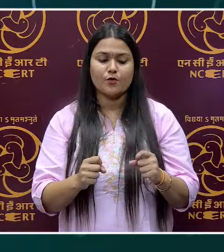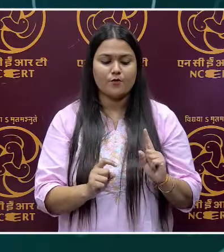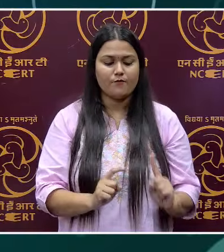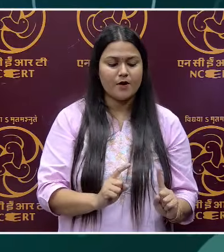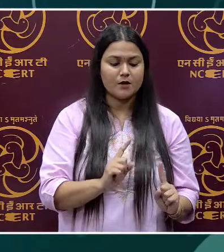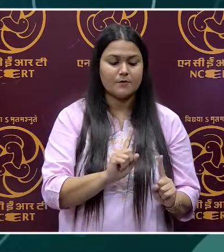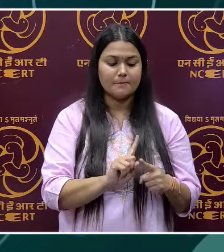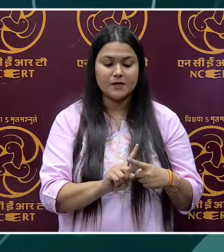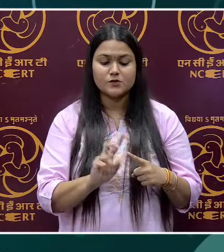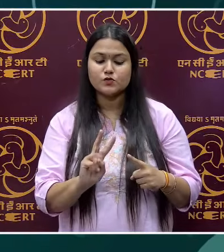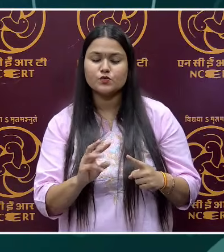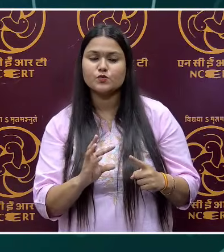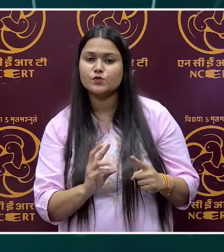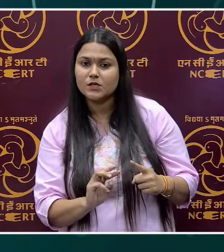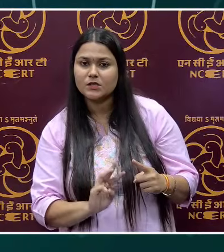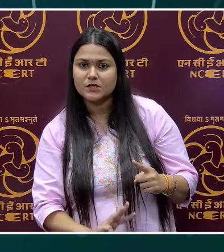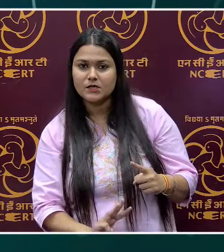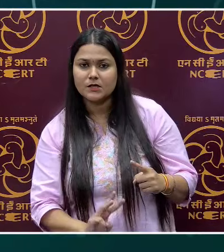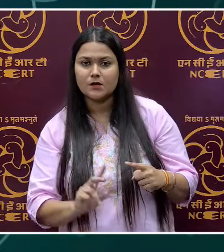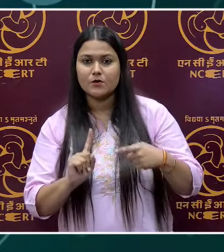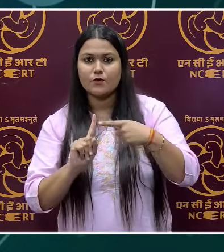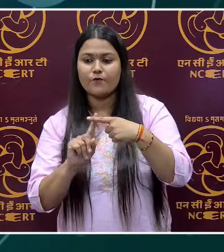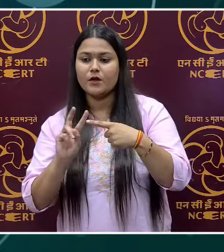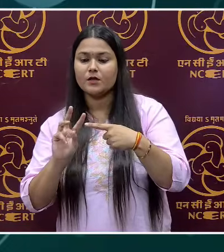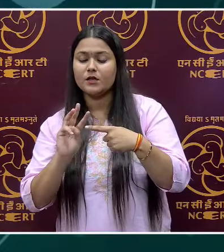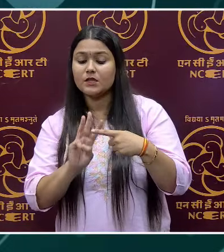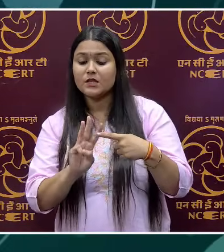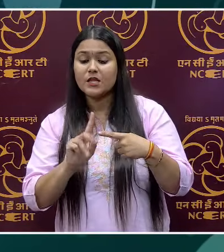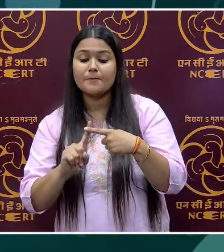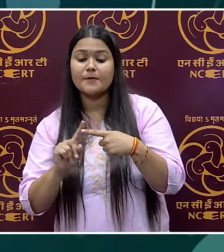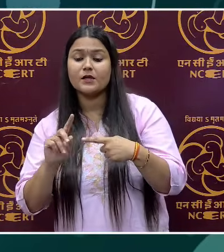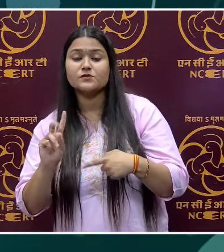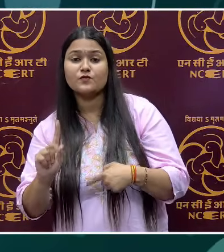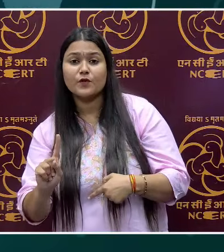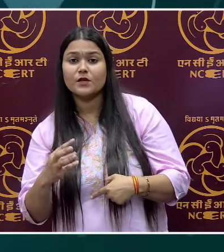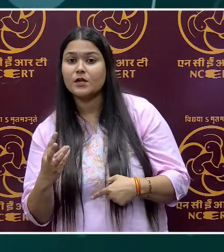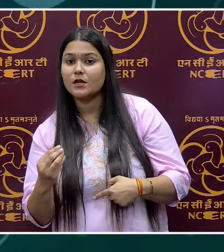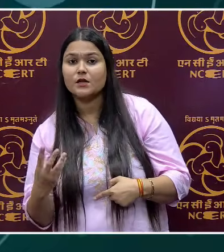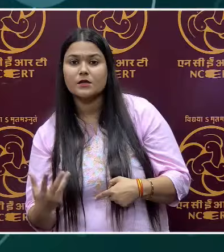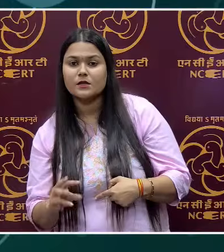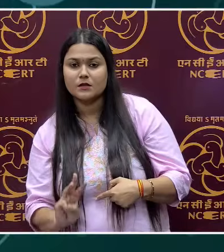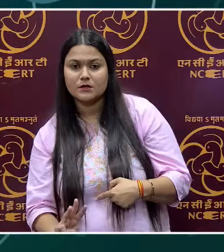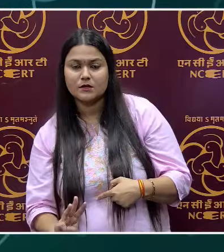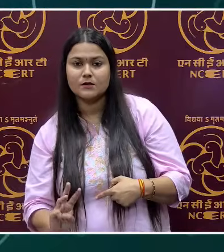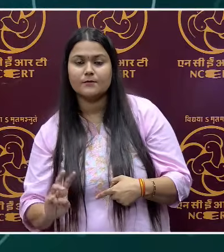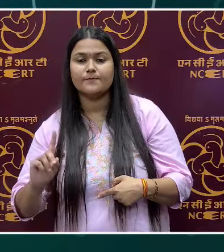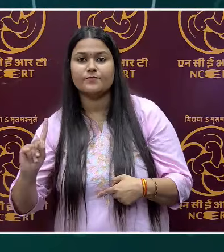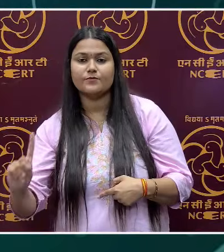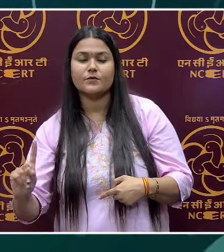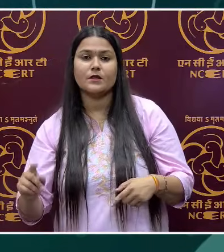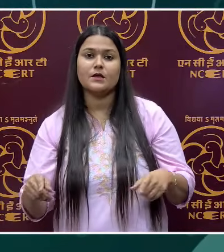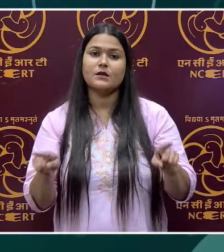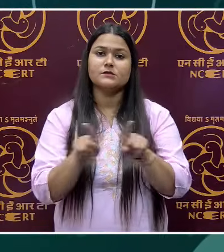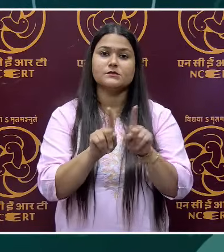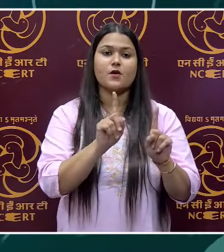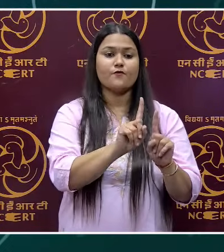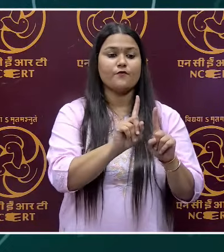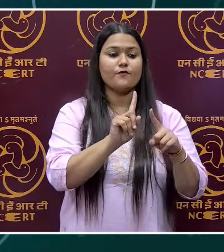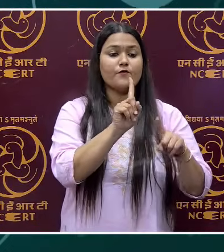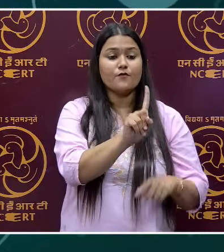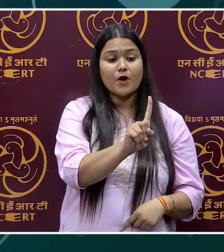2, that is 3, 2 plus 1, that is 3. again 3. Likewise 1 plus 3, that is